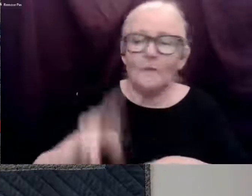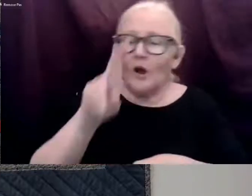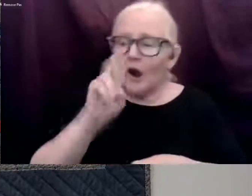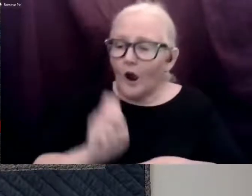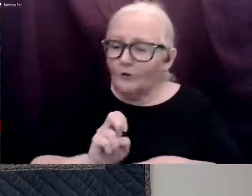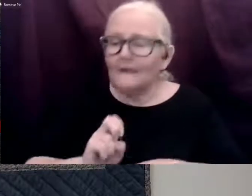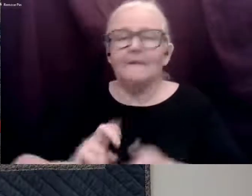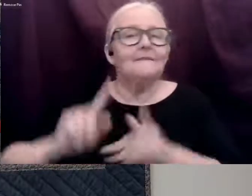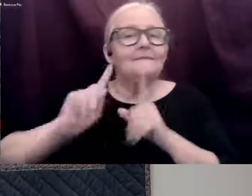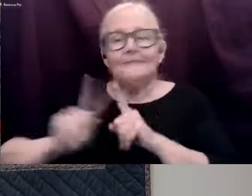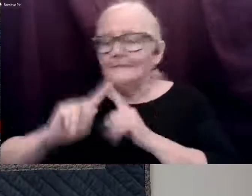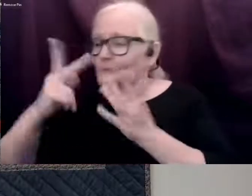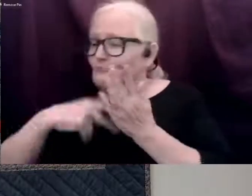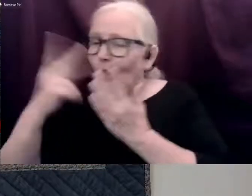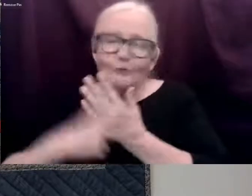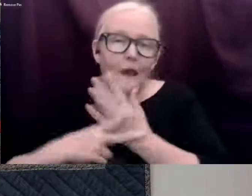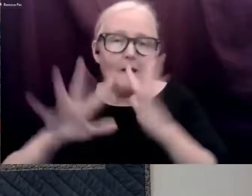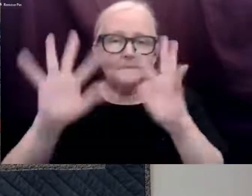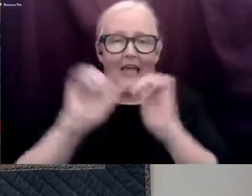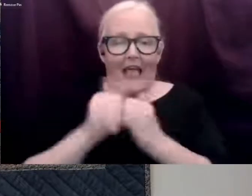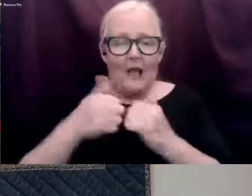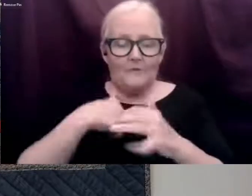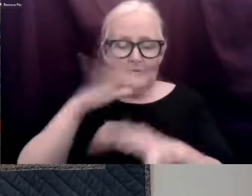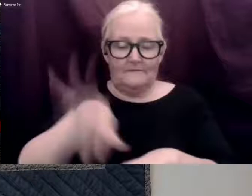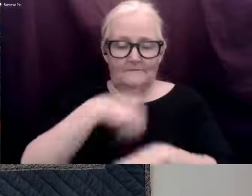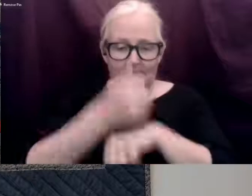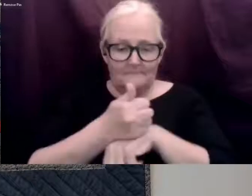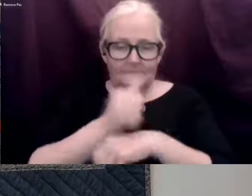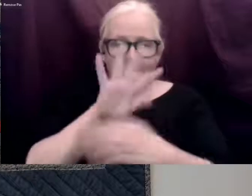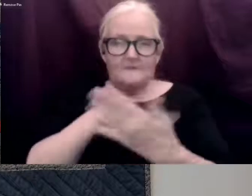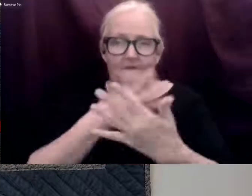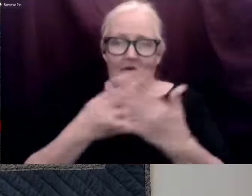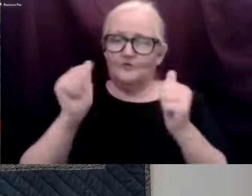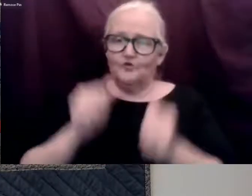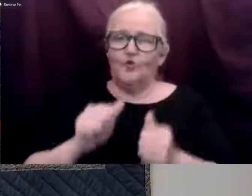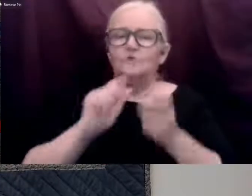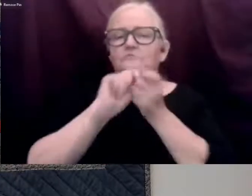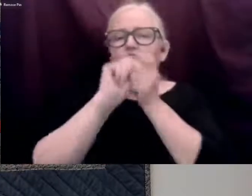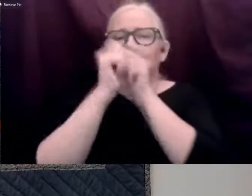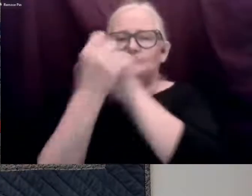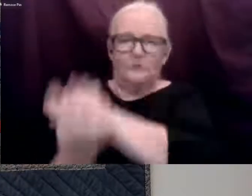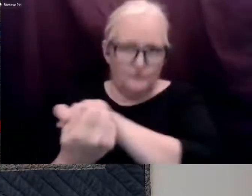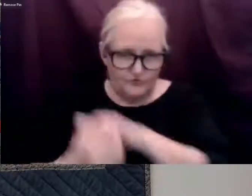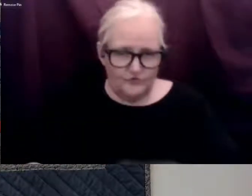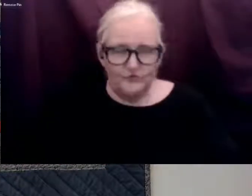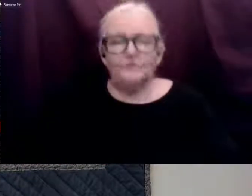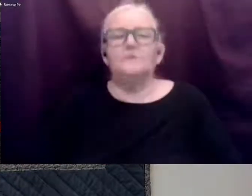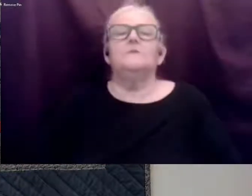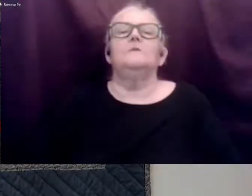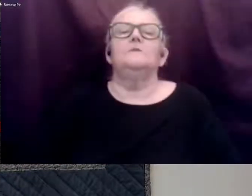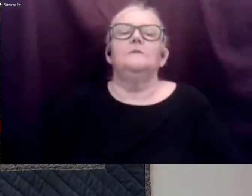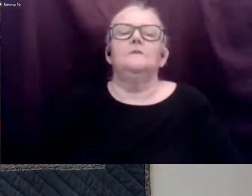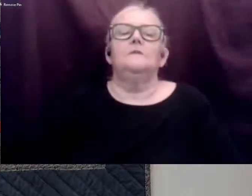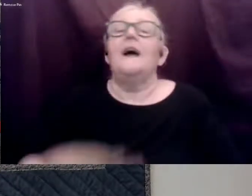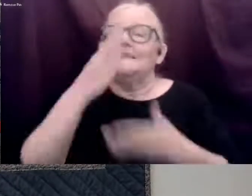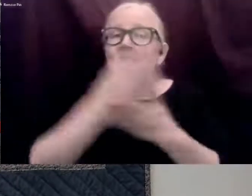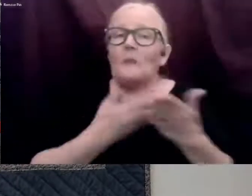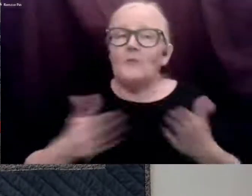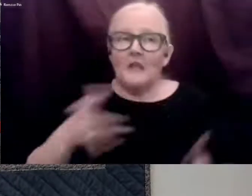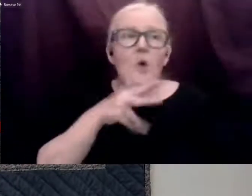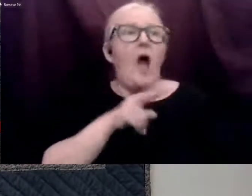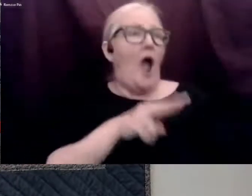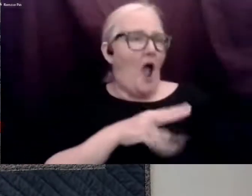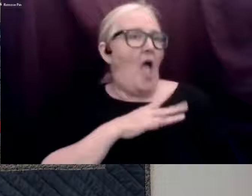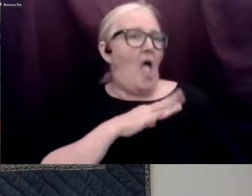schedule it may all evolve. There will be pieces you like and pieces you don't. But through